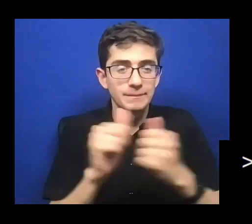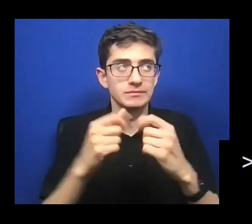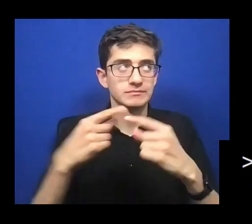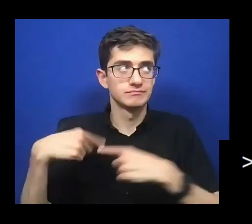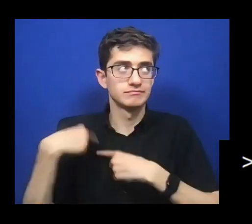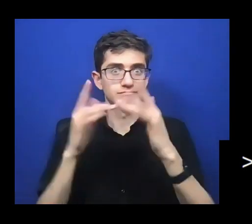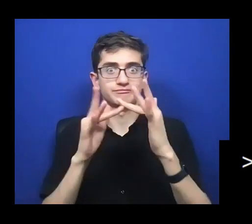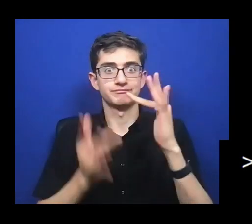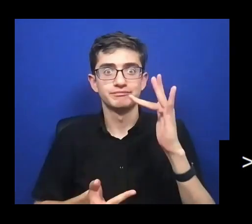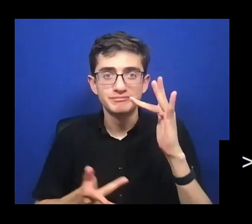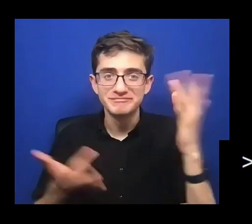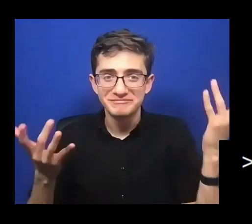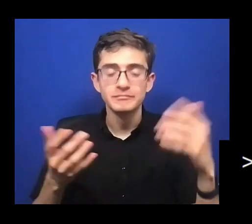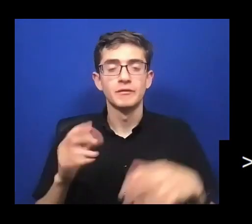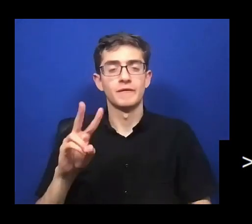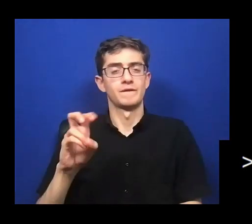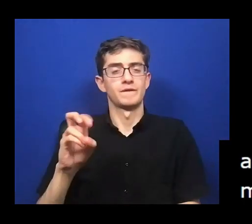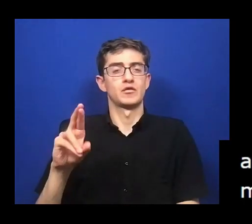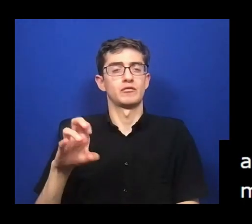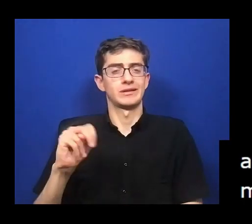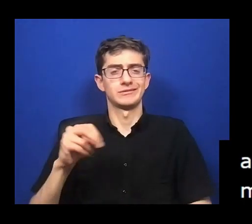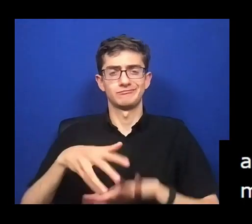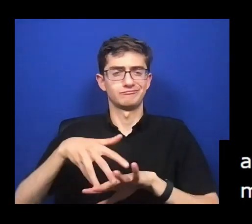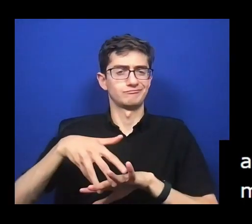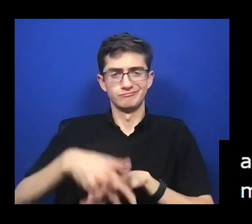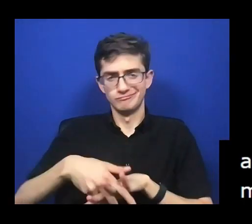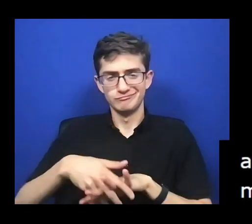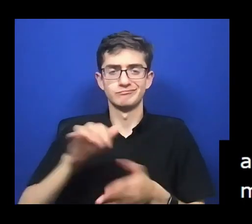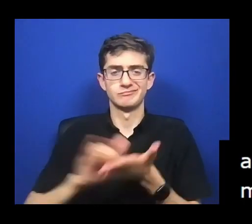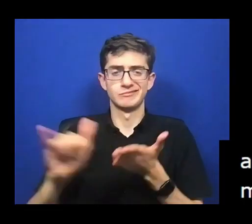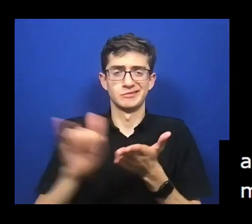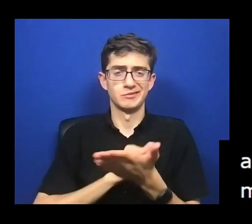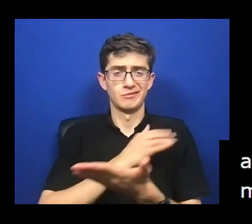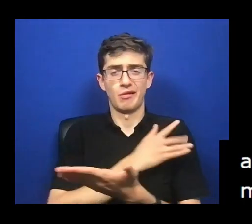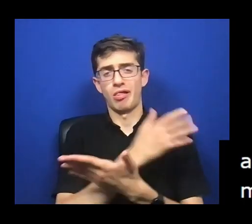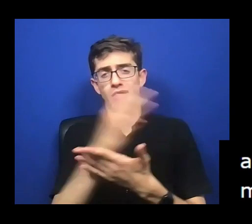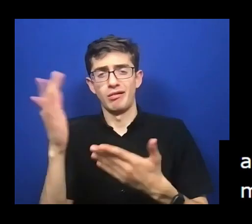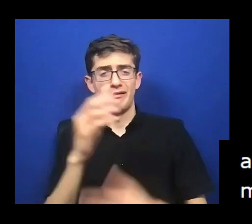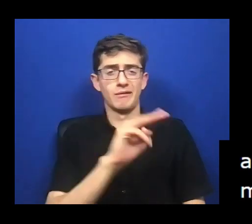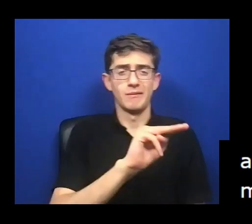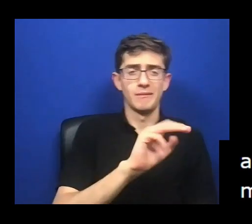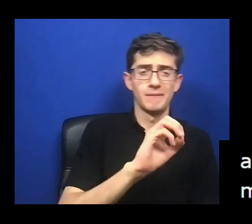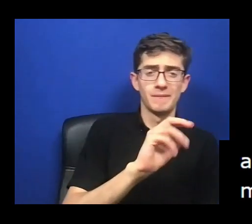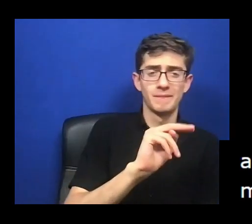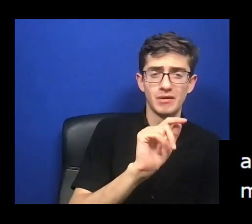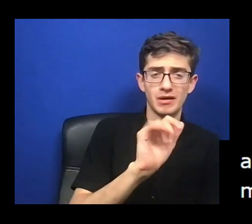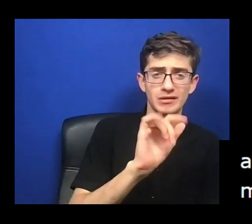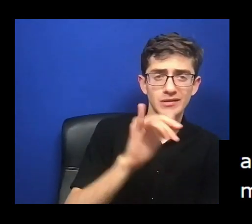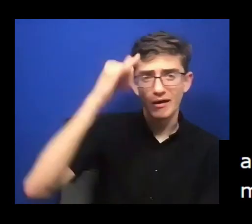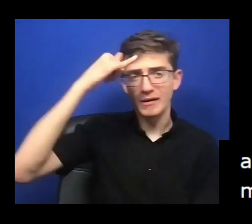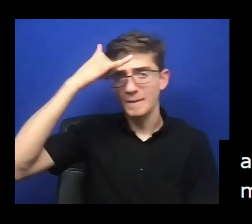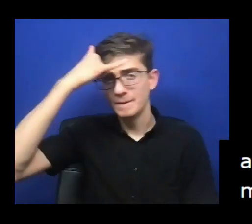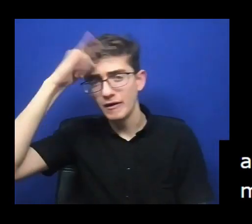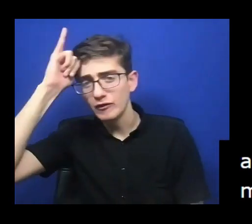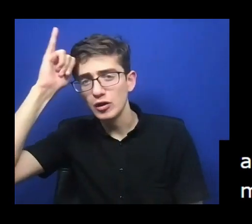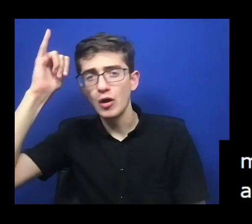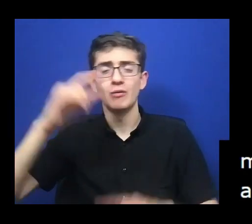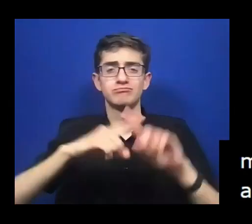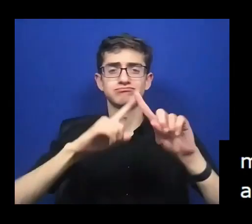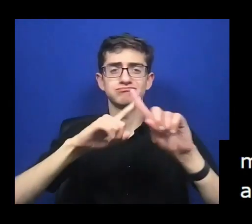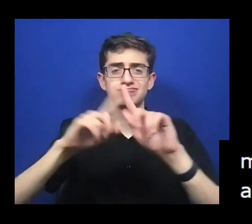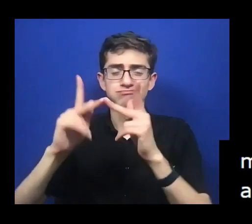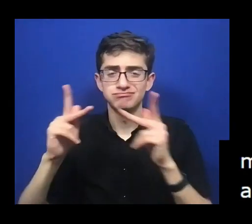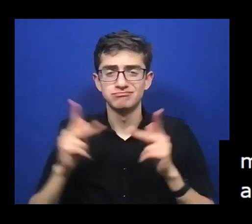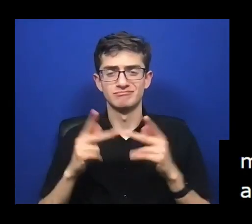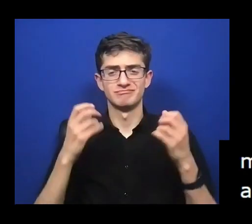deep-rooted connections within New York State from Montauk to Buffalo. We have over 100 years experience in terms of building the best-in-class